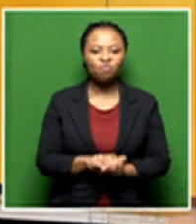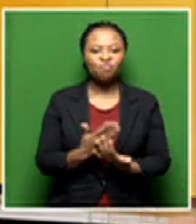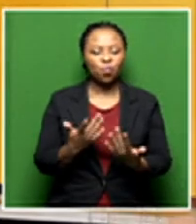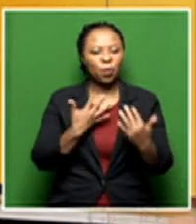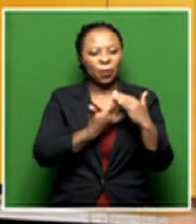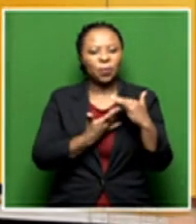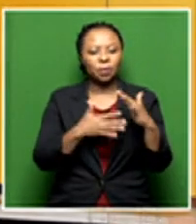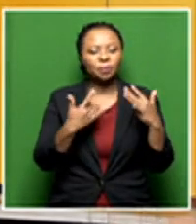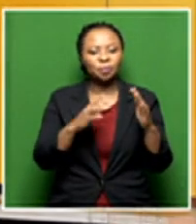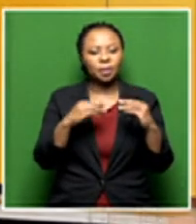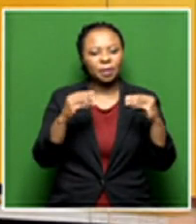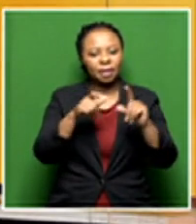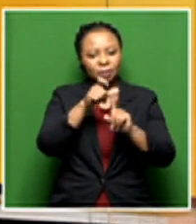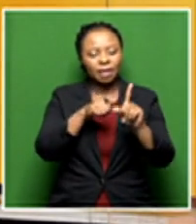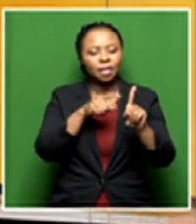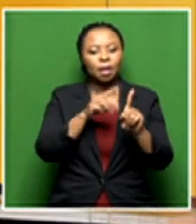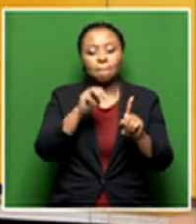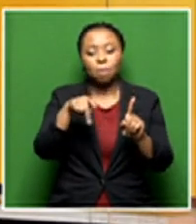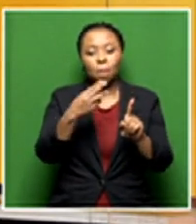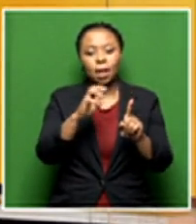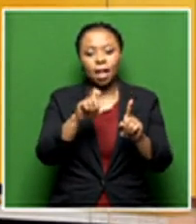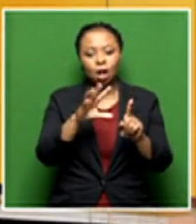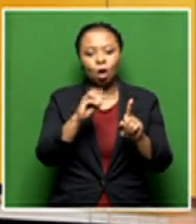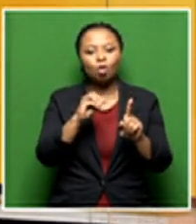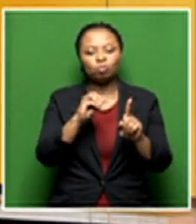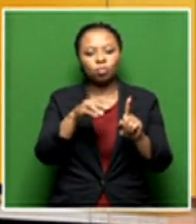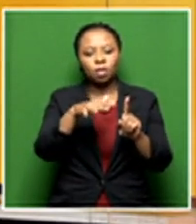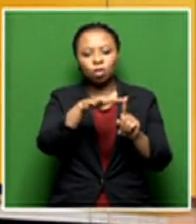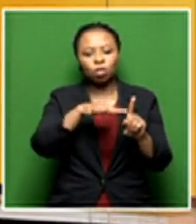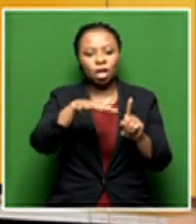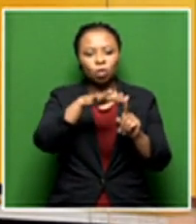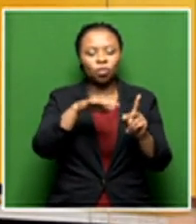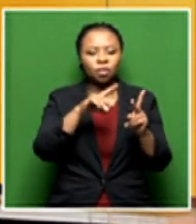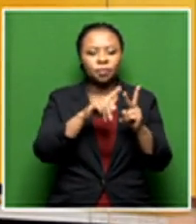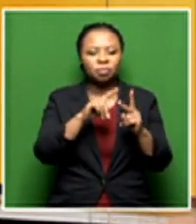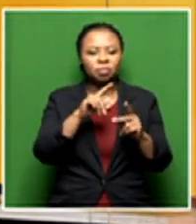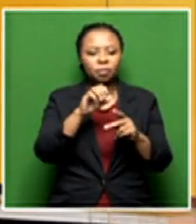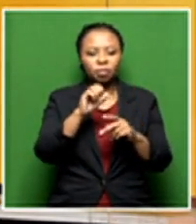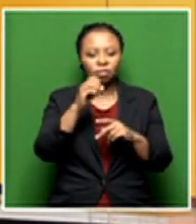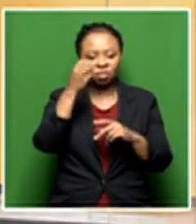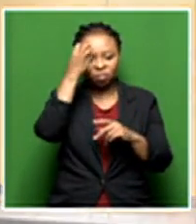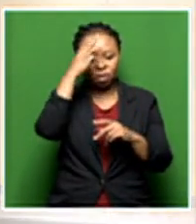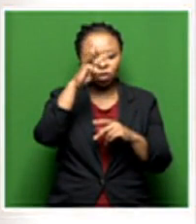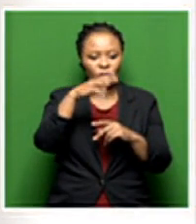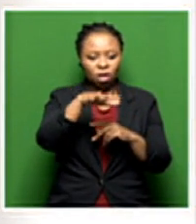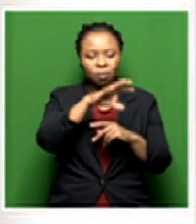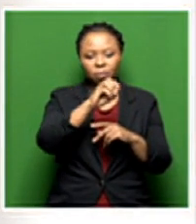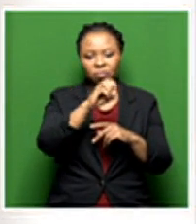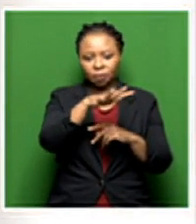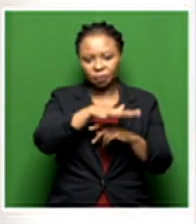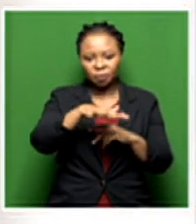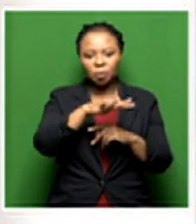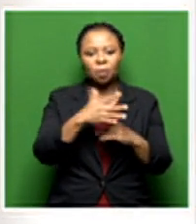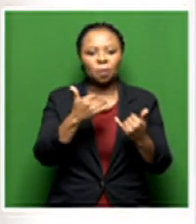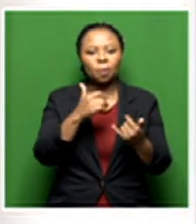Aspiring entrepreneur Mpumelelo Mahlangu from Soshanguve will be making his mark in the telecoms industry with the introduction of his own affordable